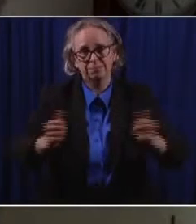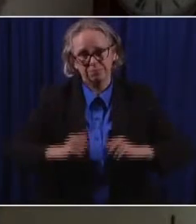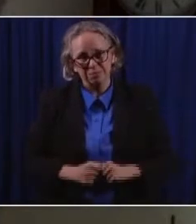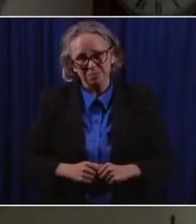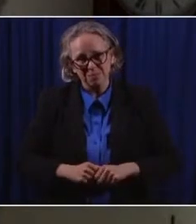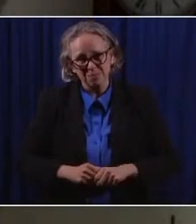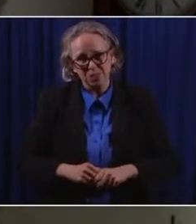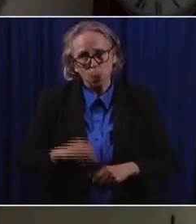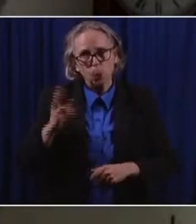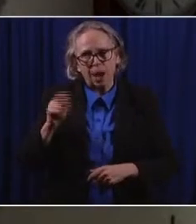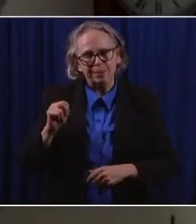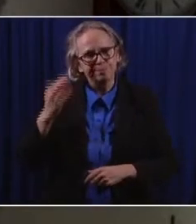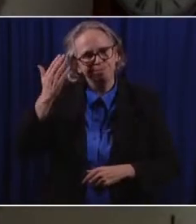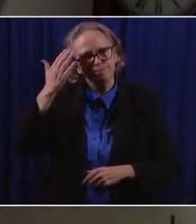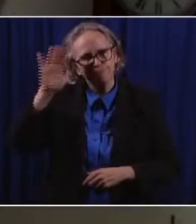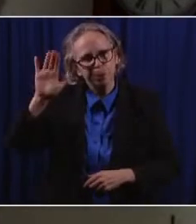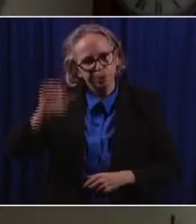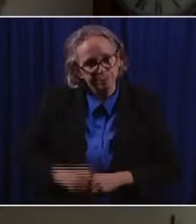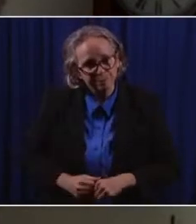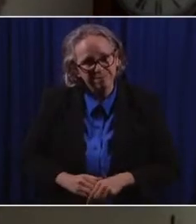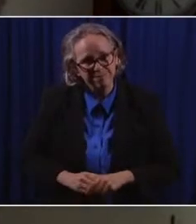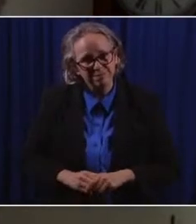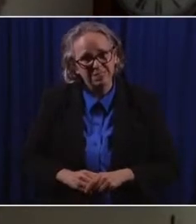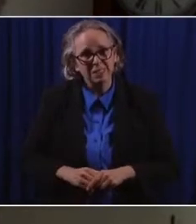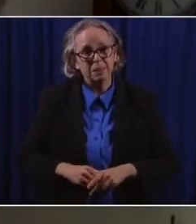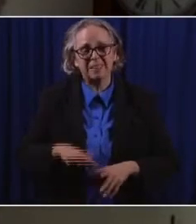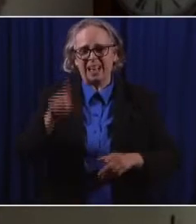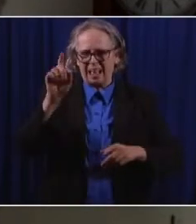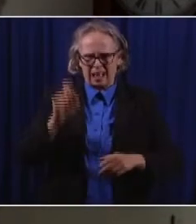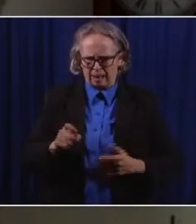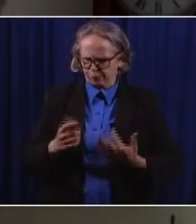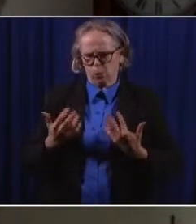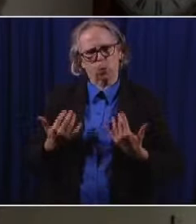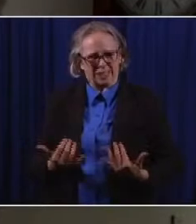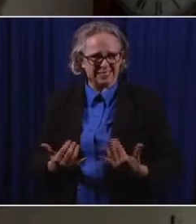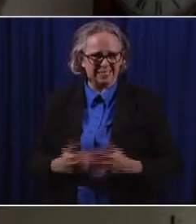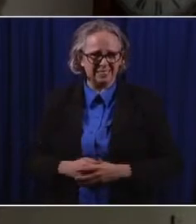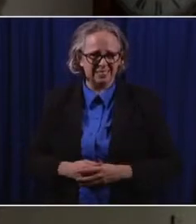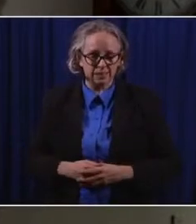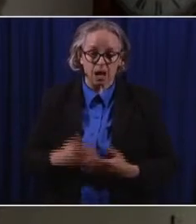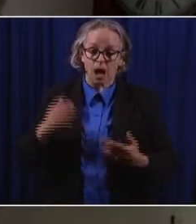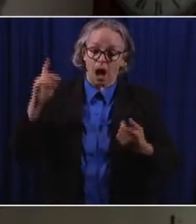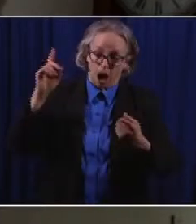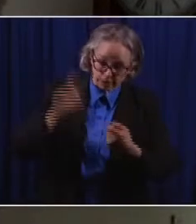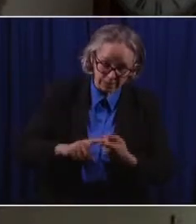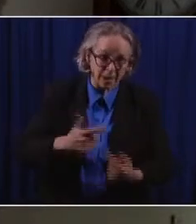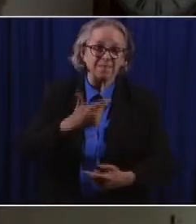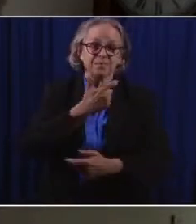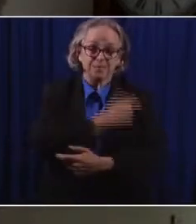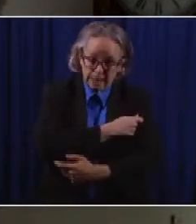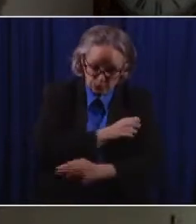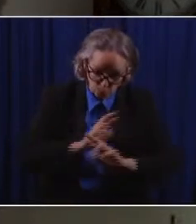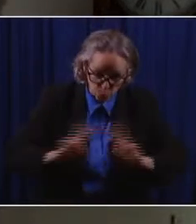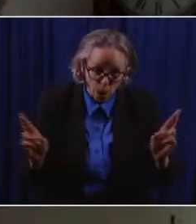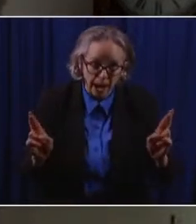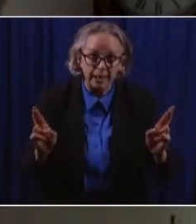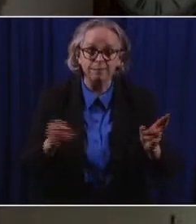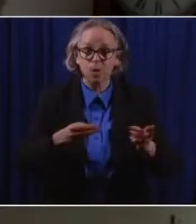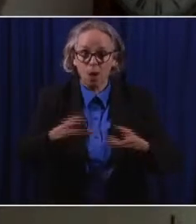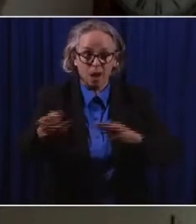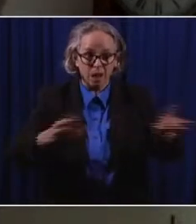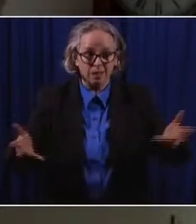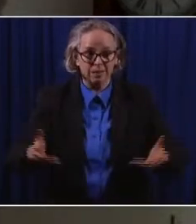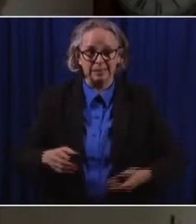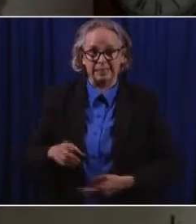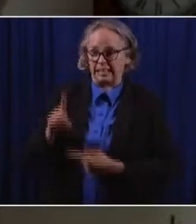is, but that's what we have to do. And that's what we should do. But I can't put a date on it. Jack,